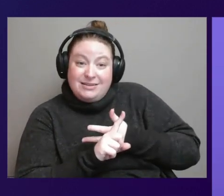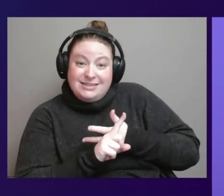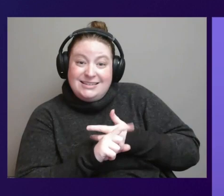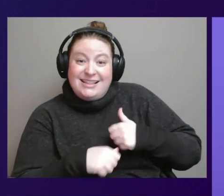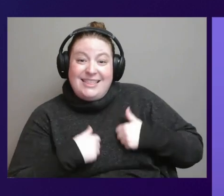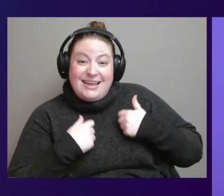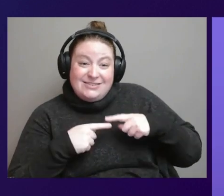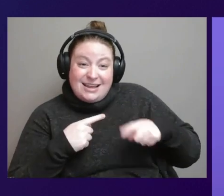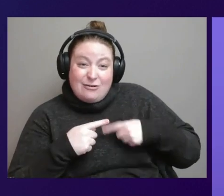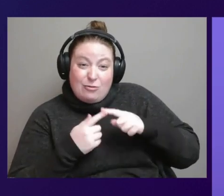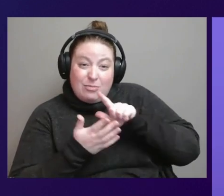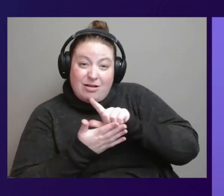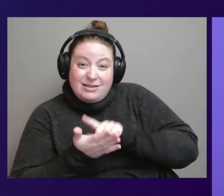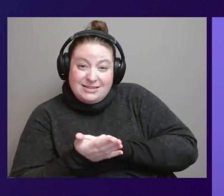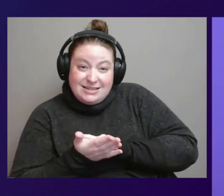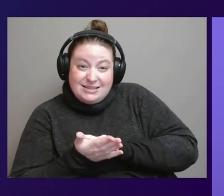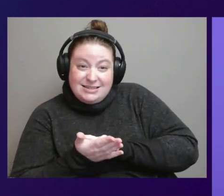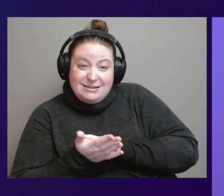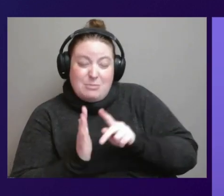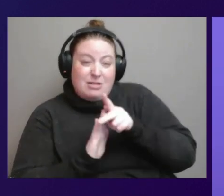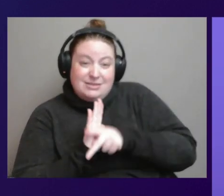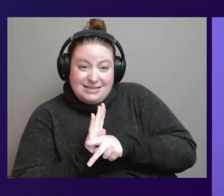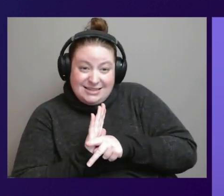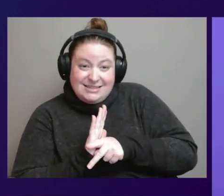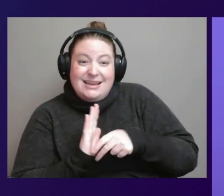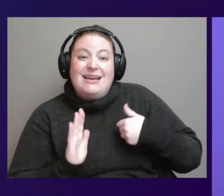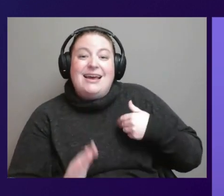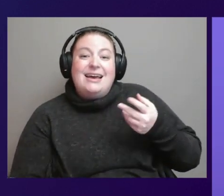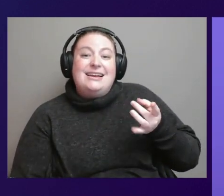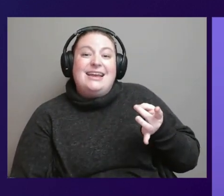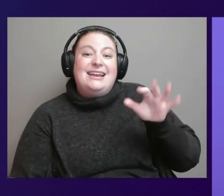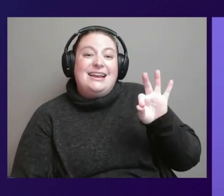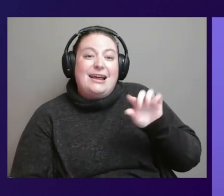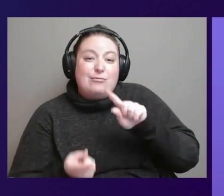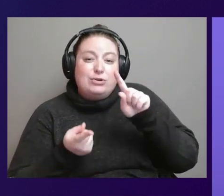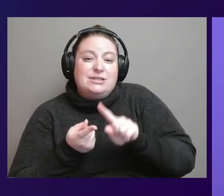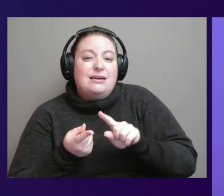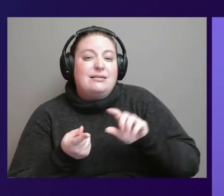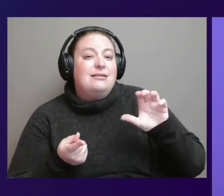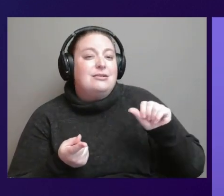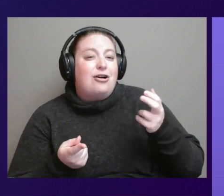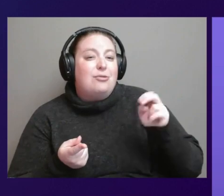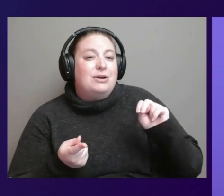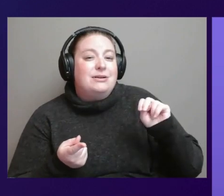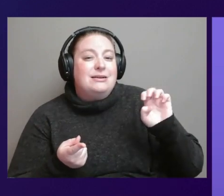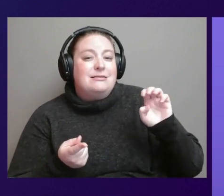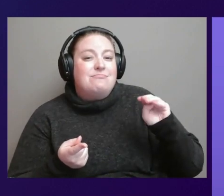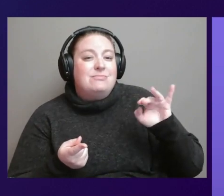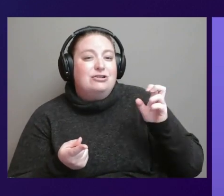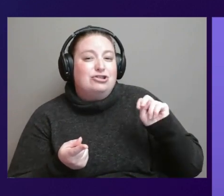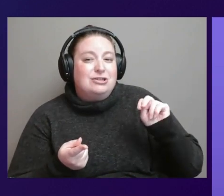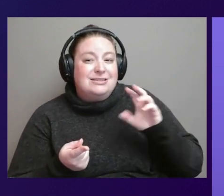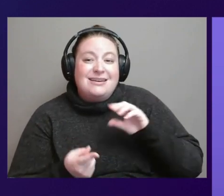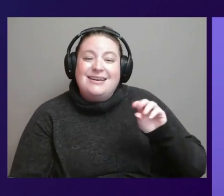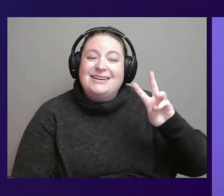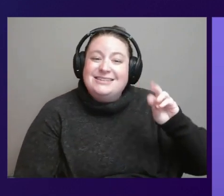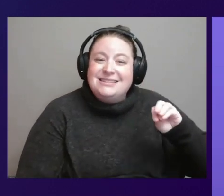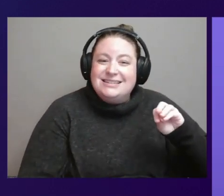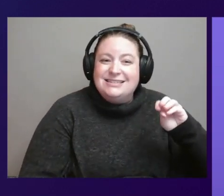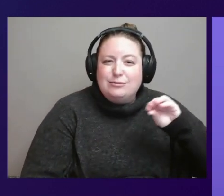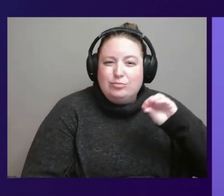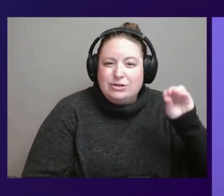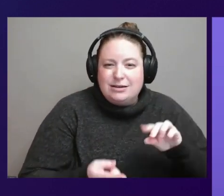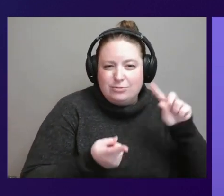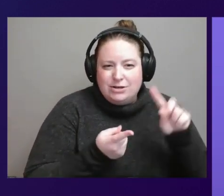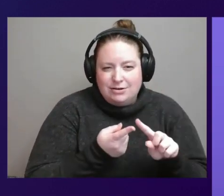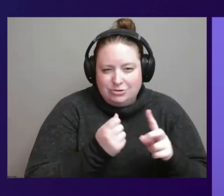able to quantify an 89% reduction in carbon emissions and a 60% reduction in storage costs. Really dramatic